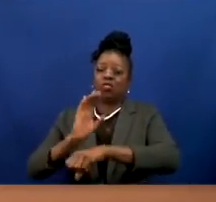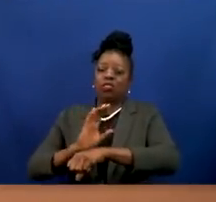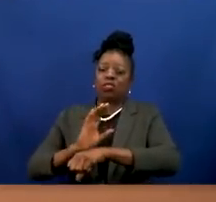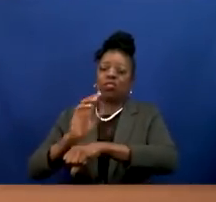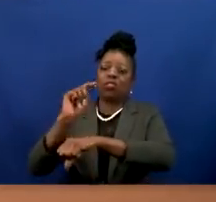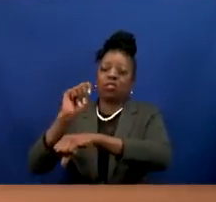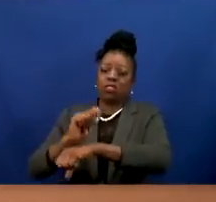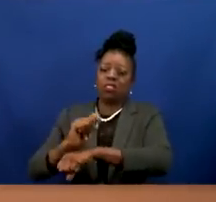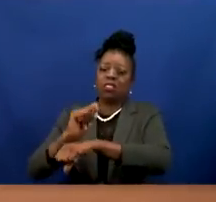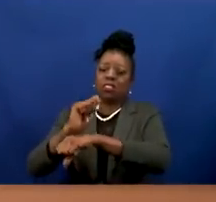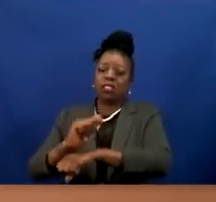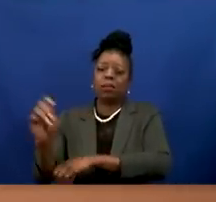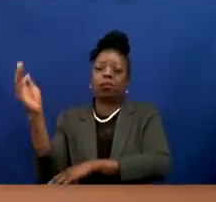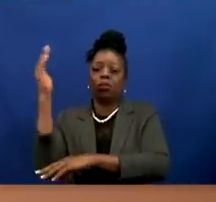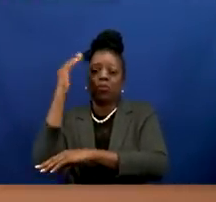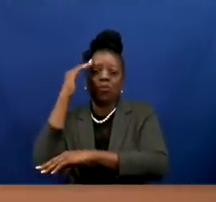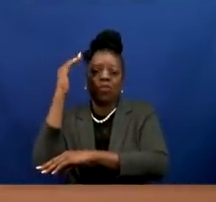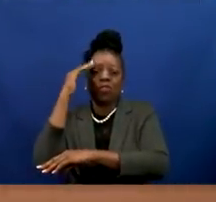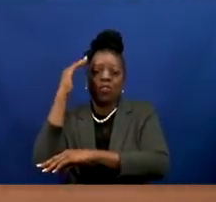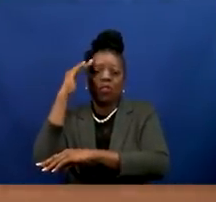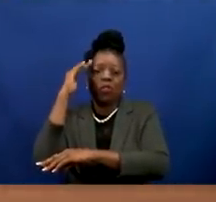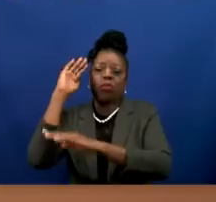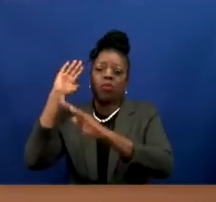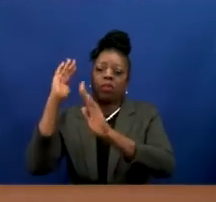know we're in the presence of the living God.